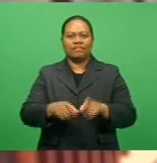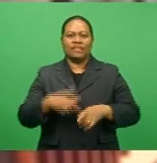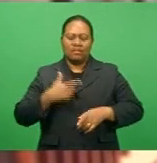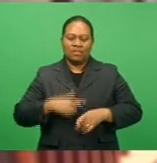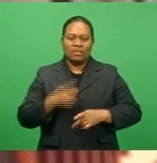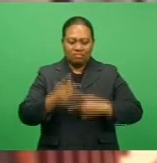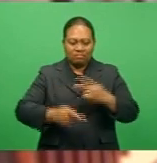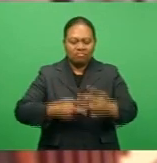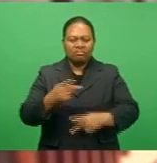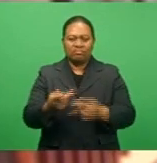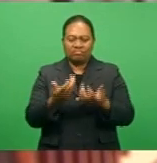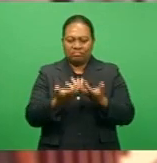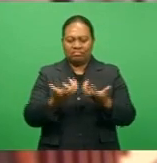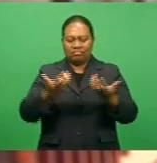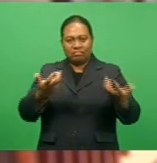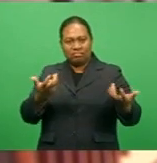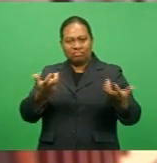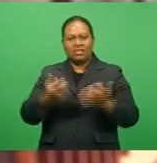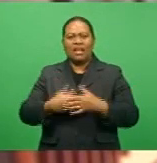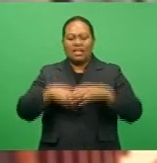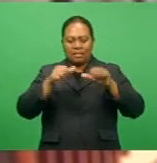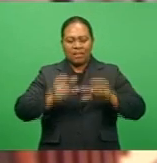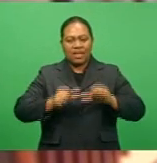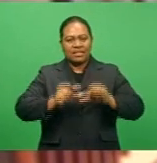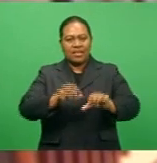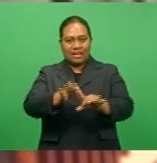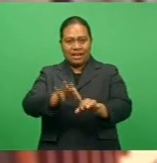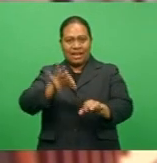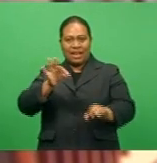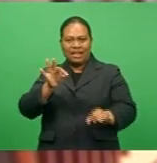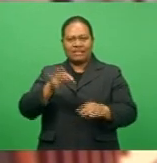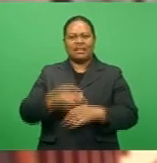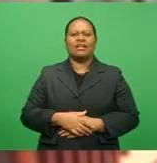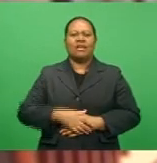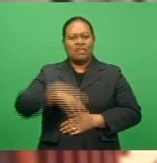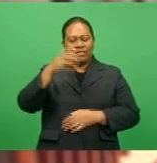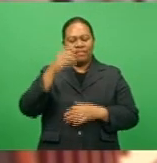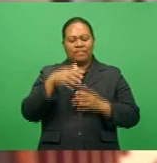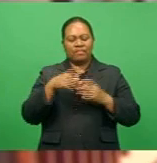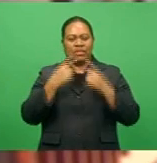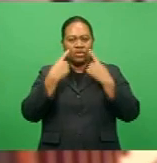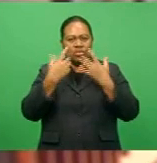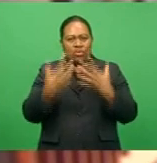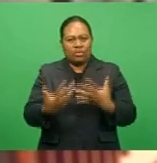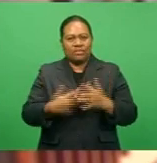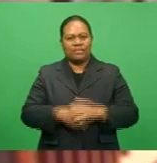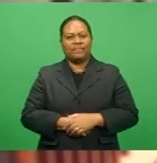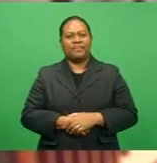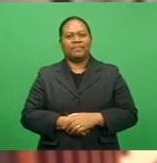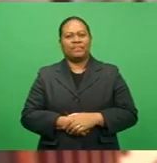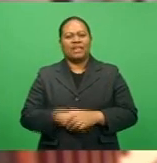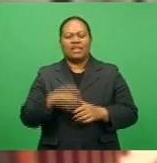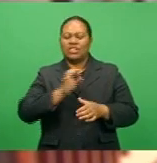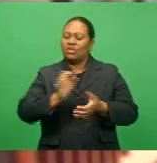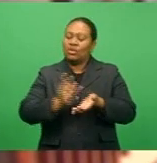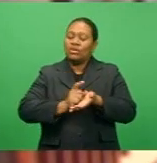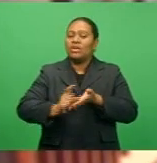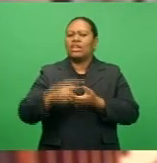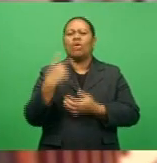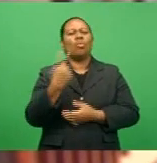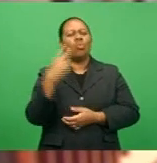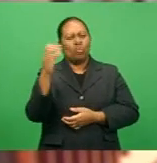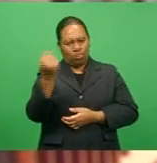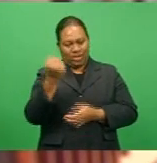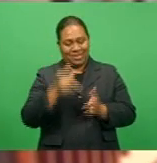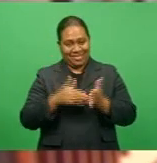of a divided US presidential election reduces the chance of major policy changes. Although it is not clear who will win,